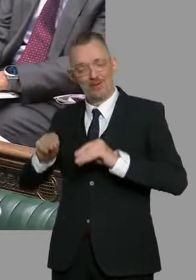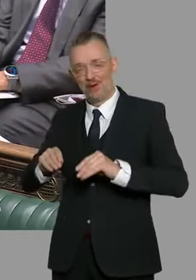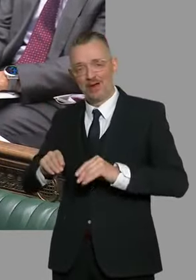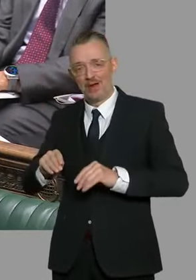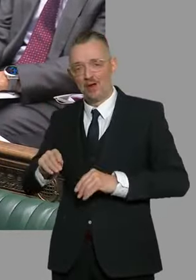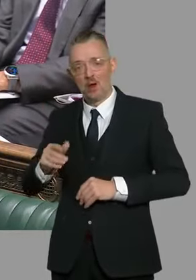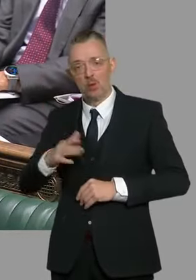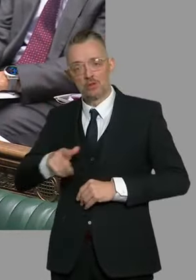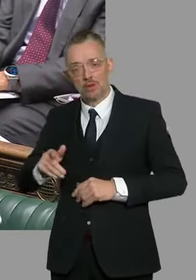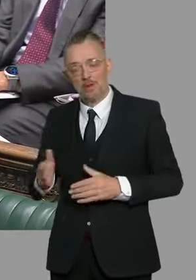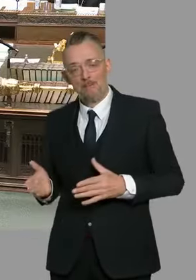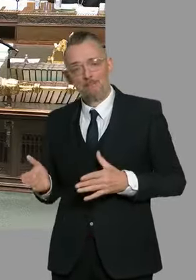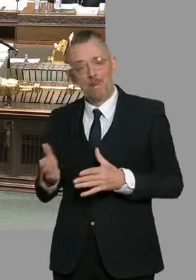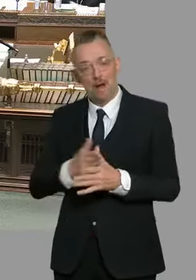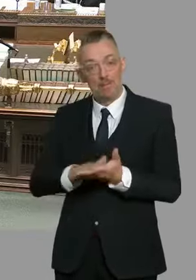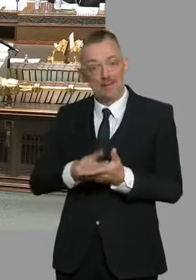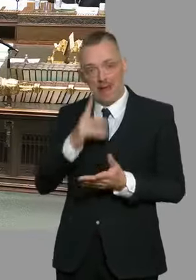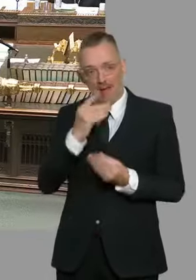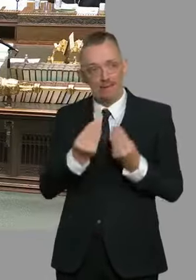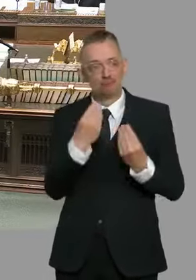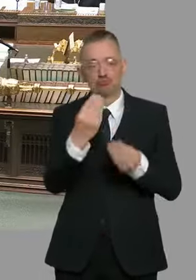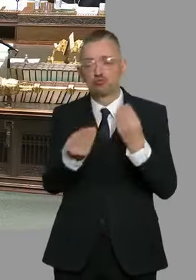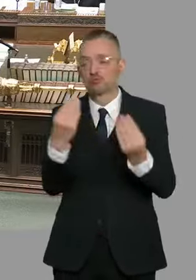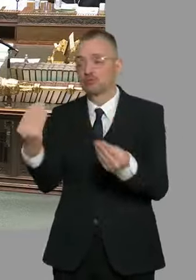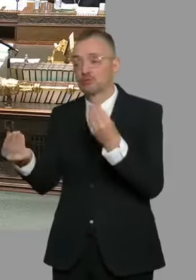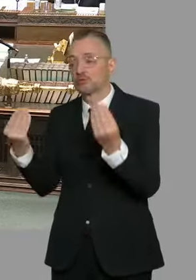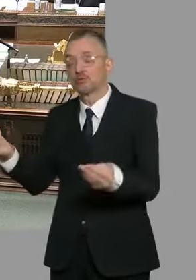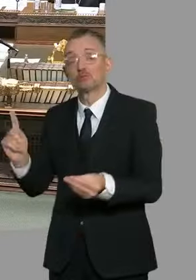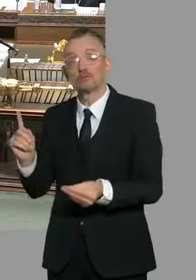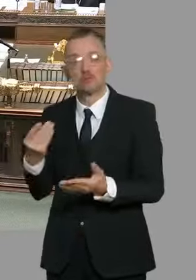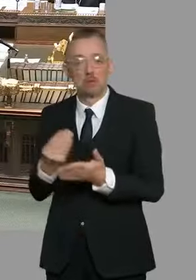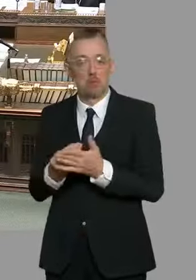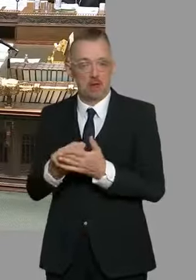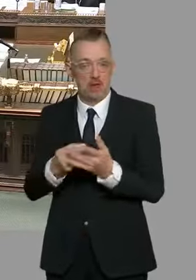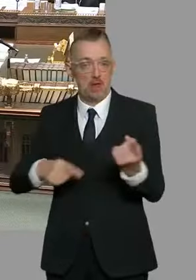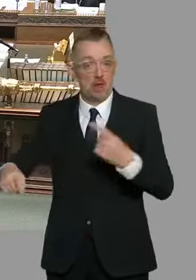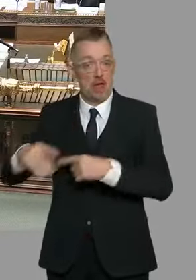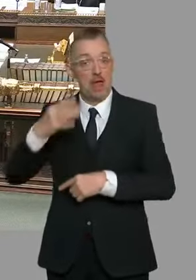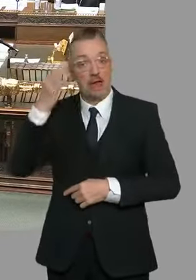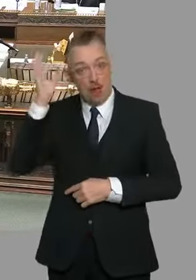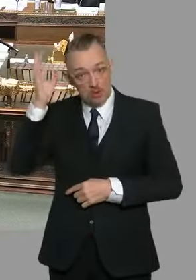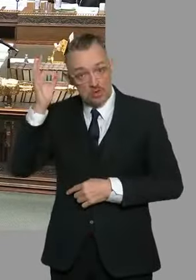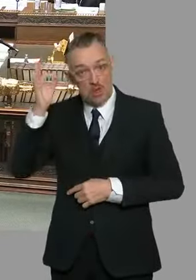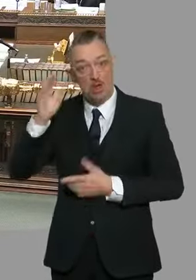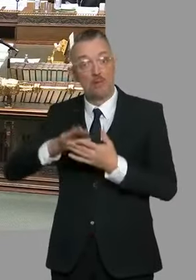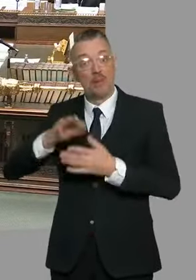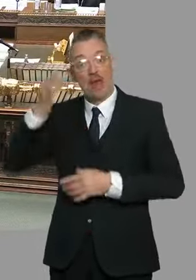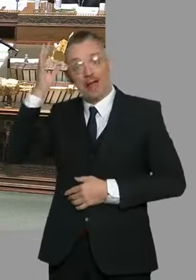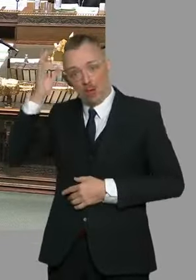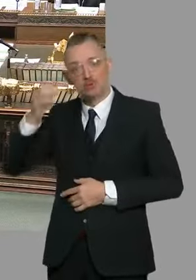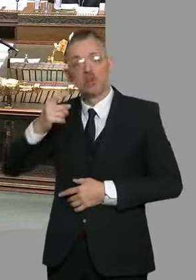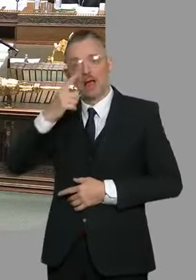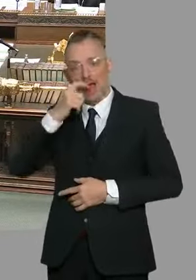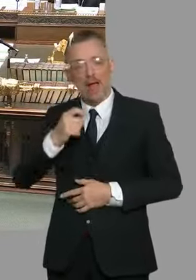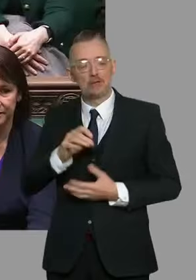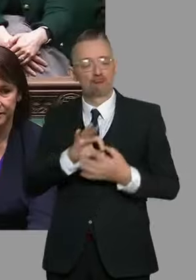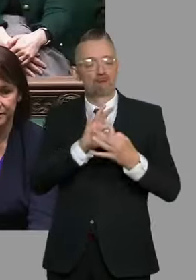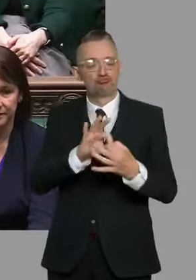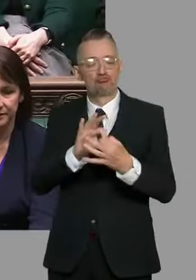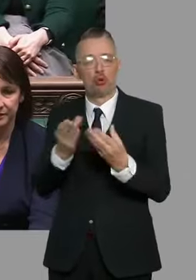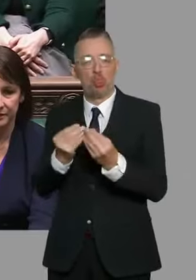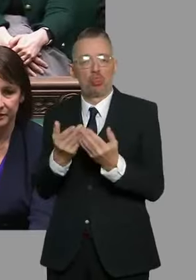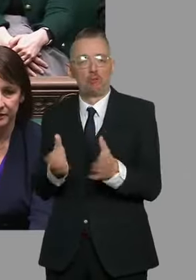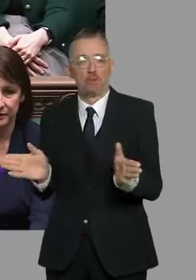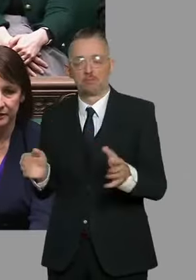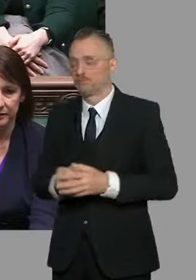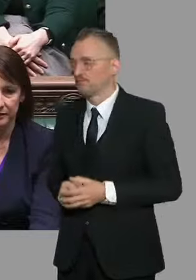properly serve our communities? Prime Minister. Well, I join him in paying tribute to the Mayor and all local